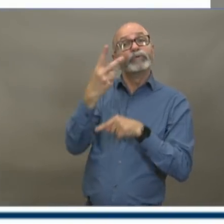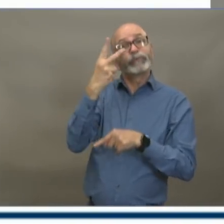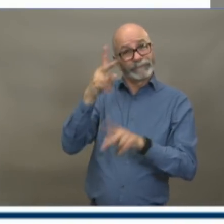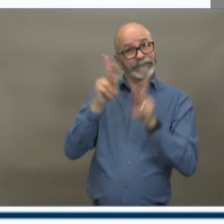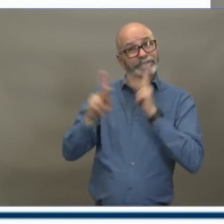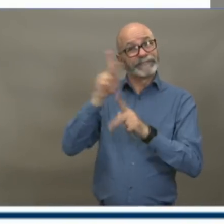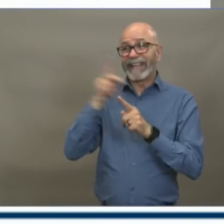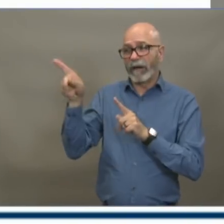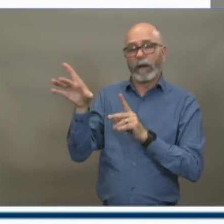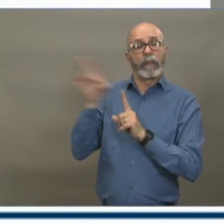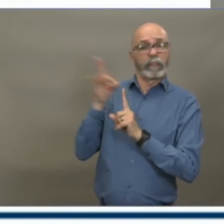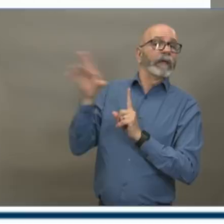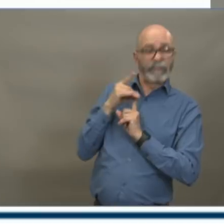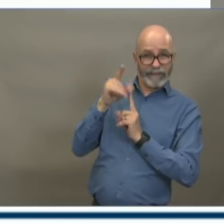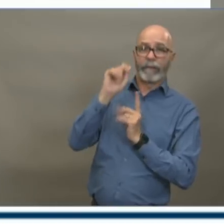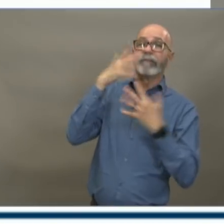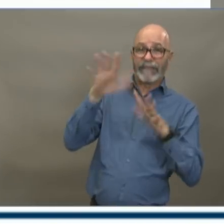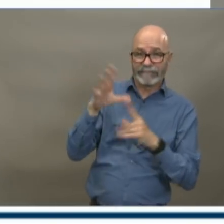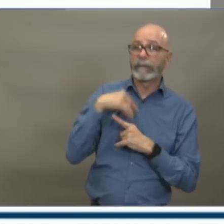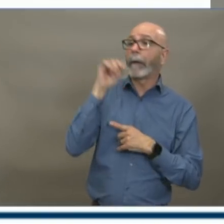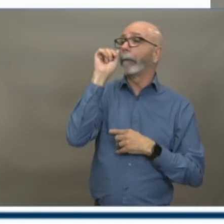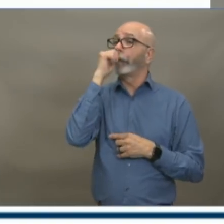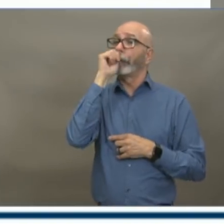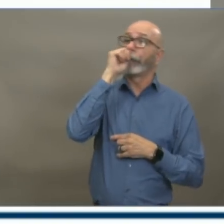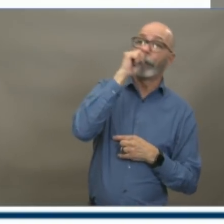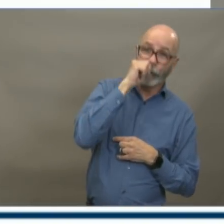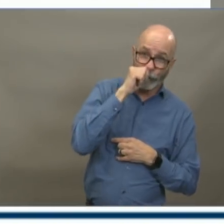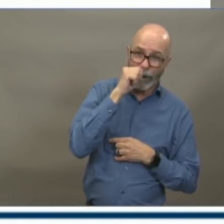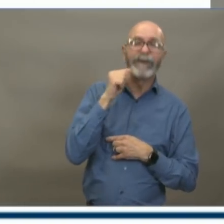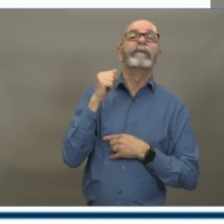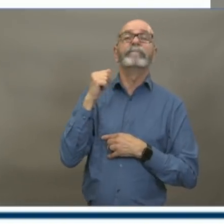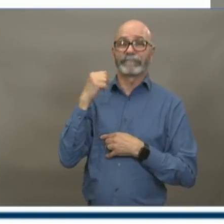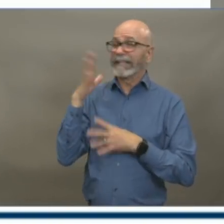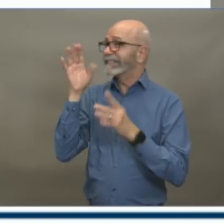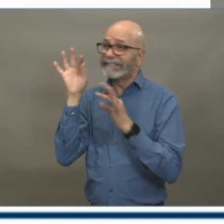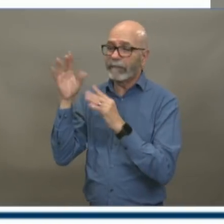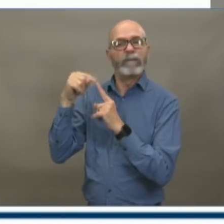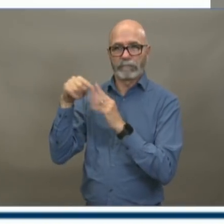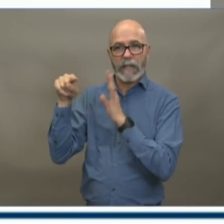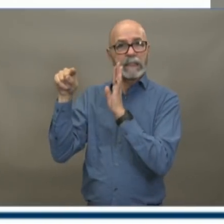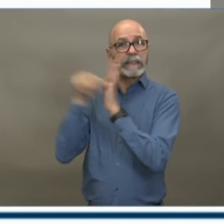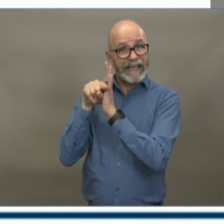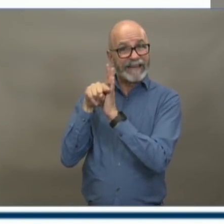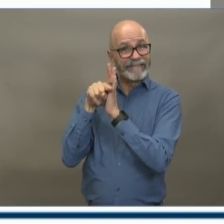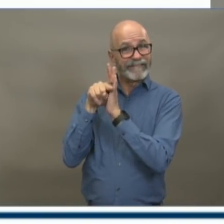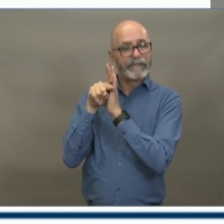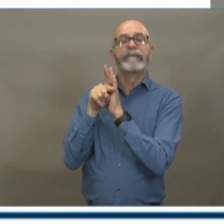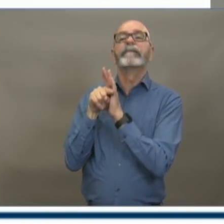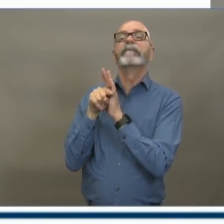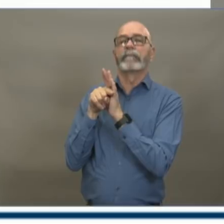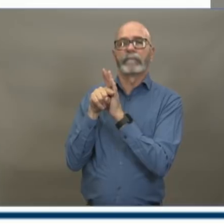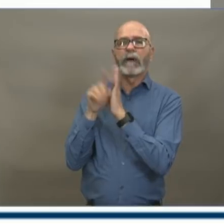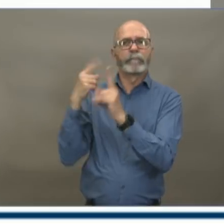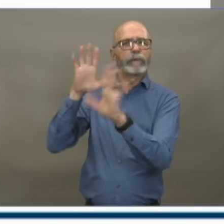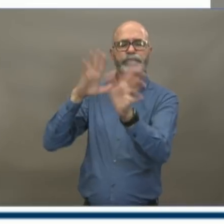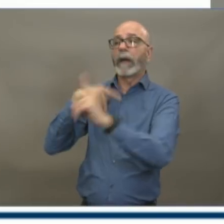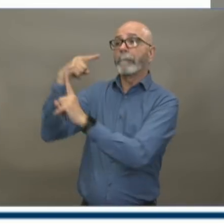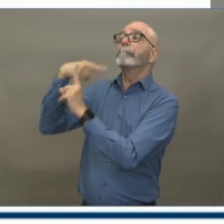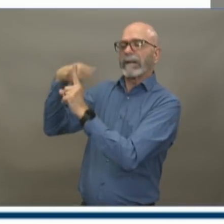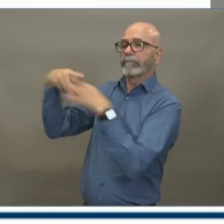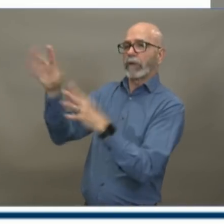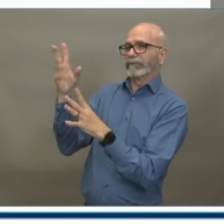come back negative with one exception. There have been no passengers from any of the affected routes that have tested positive.